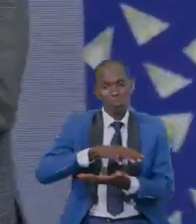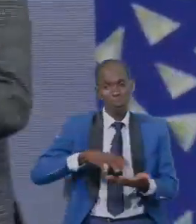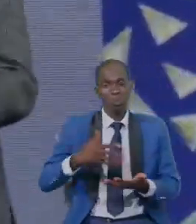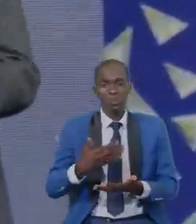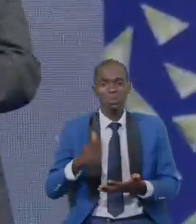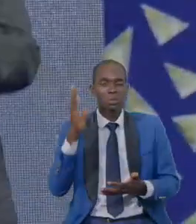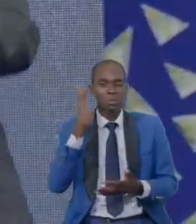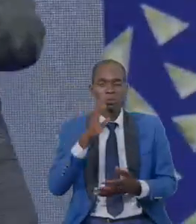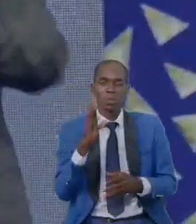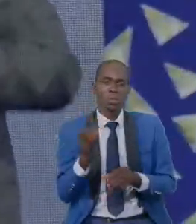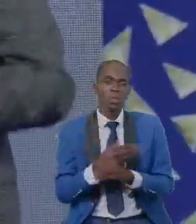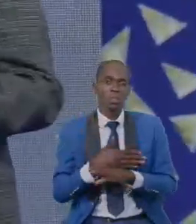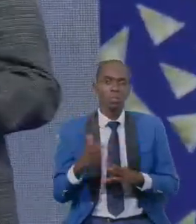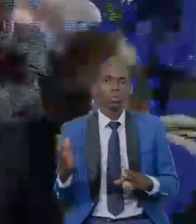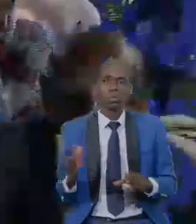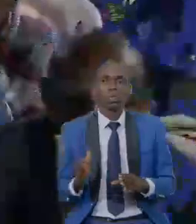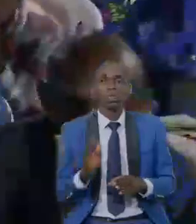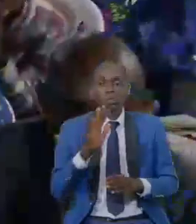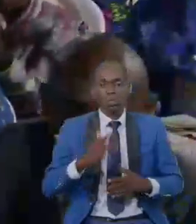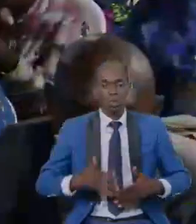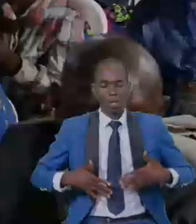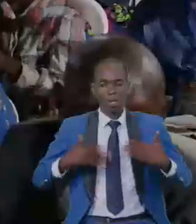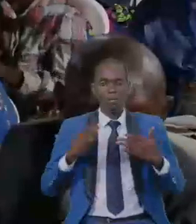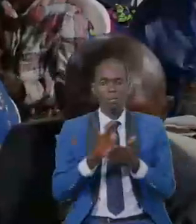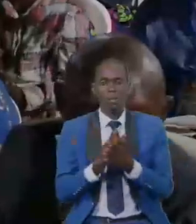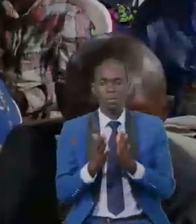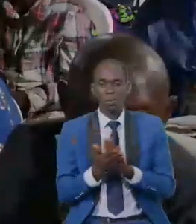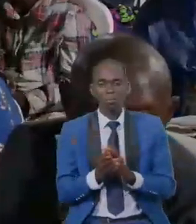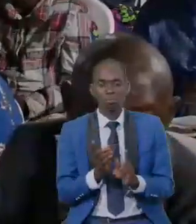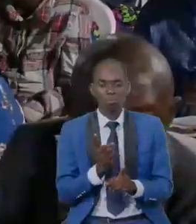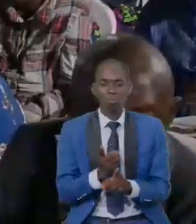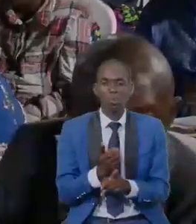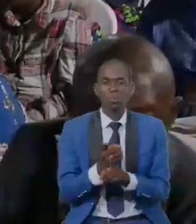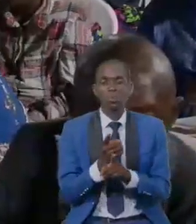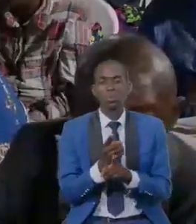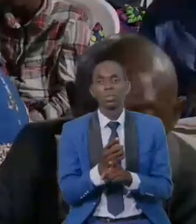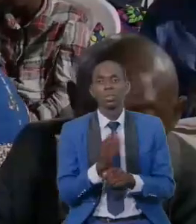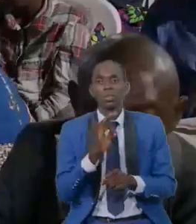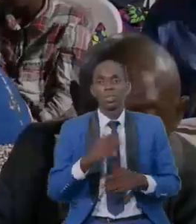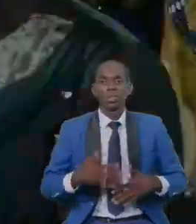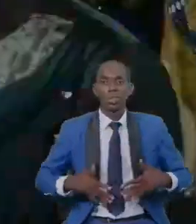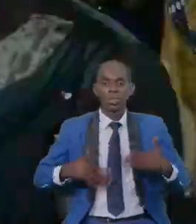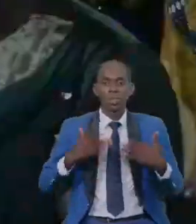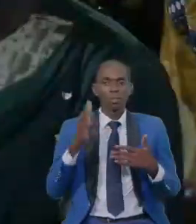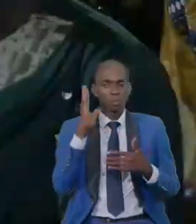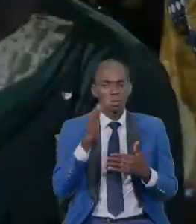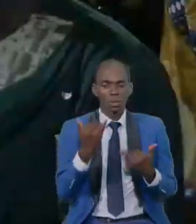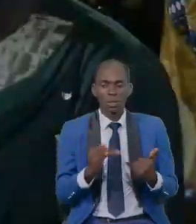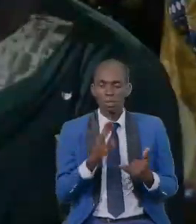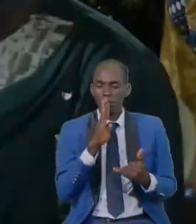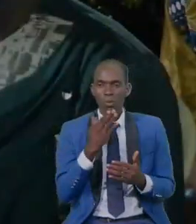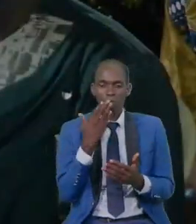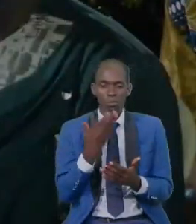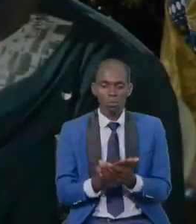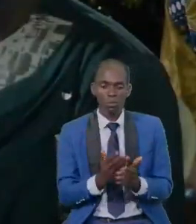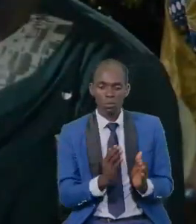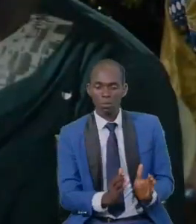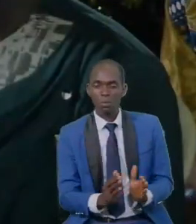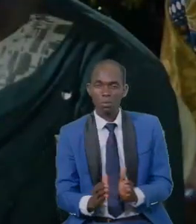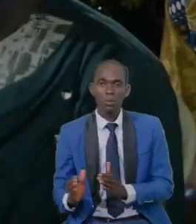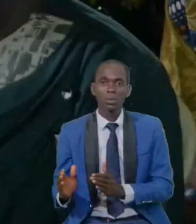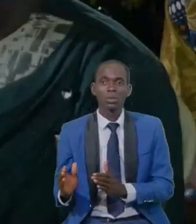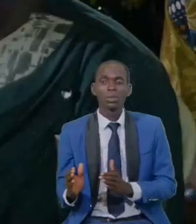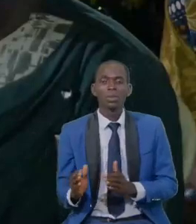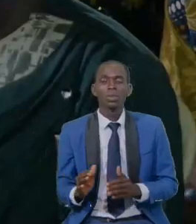Your life will be straightforward. Your life will be orderly. Your life